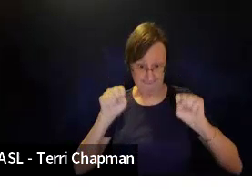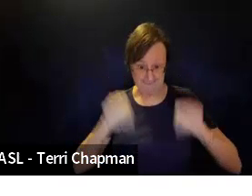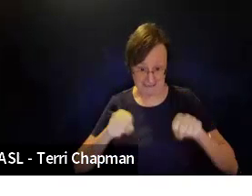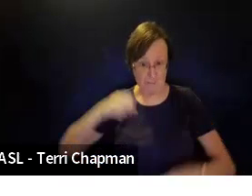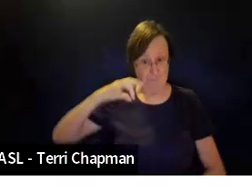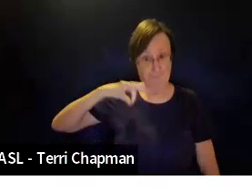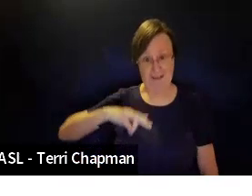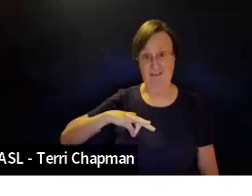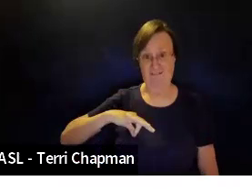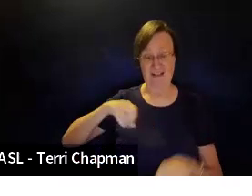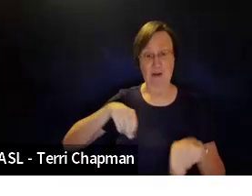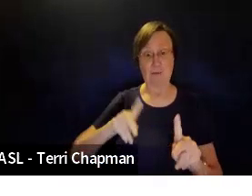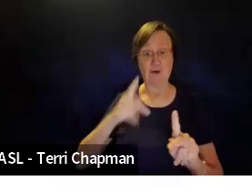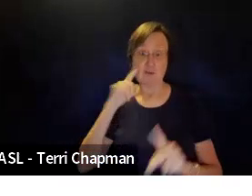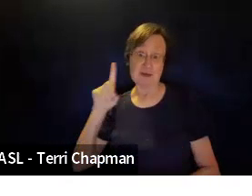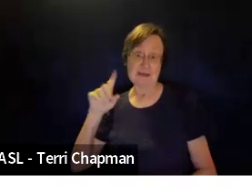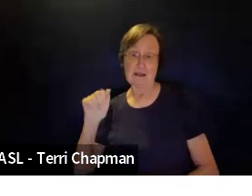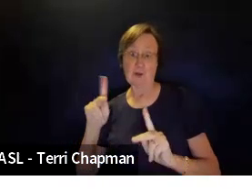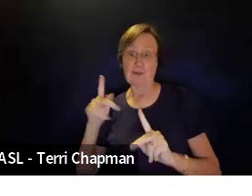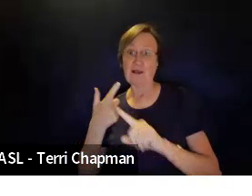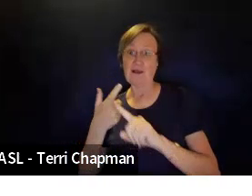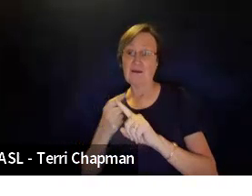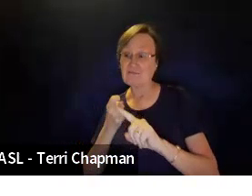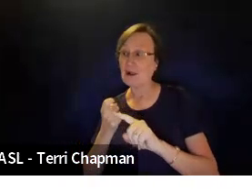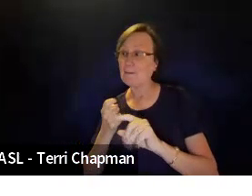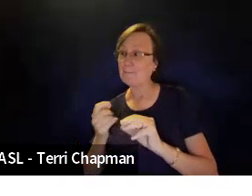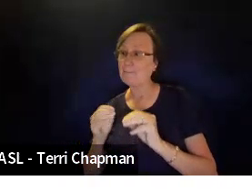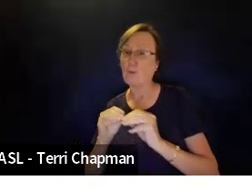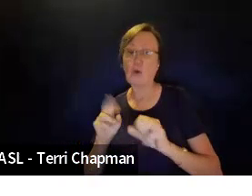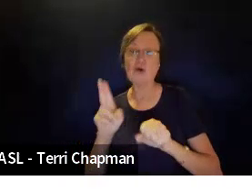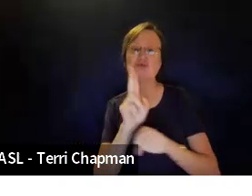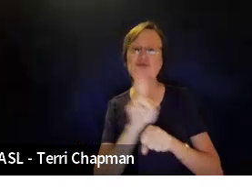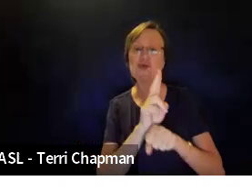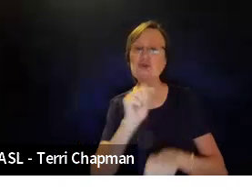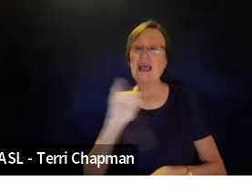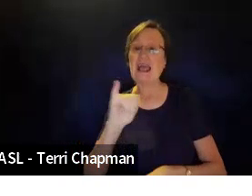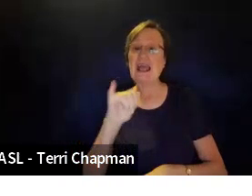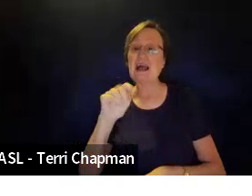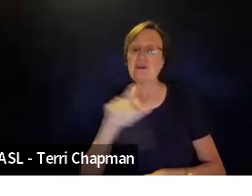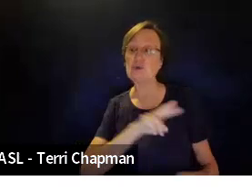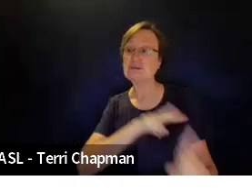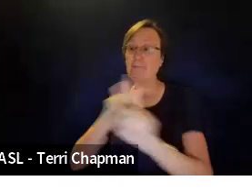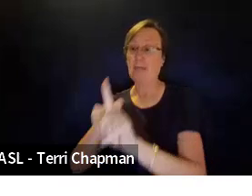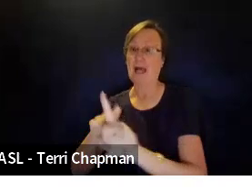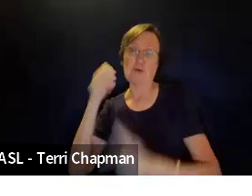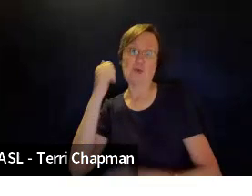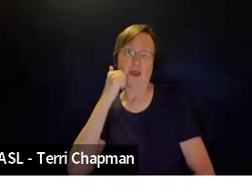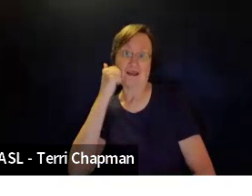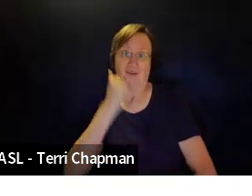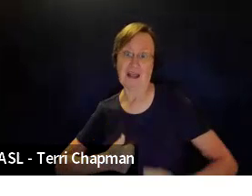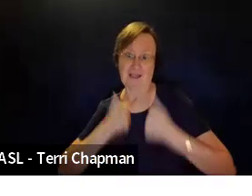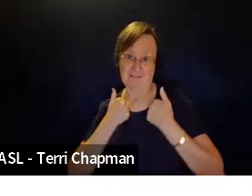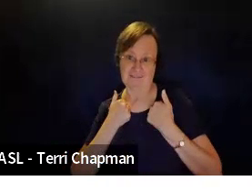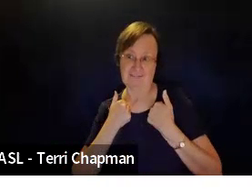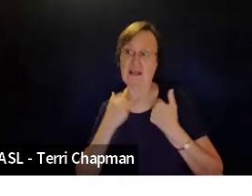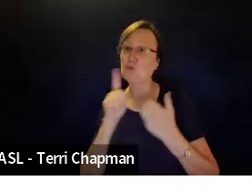for disabled people from growing applicability of AI tools to everyday life functions, then it is all the more important